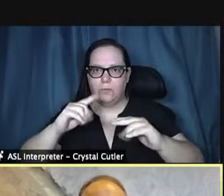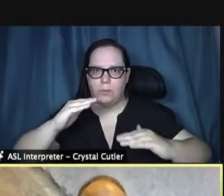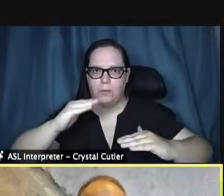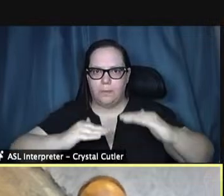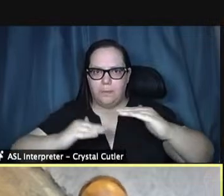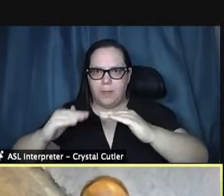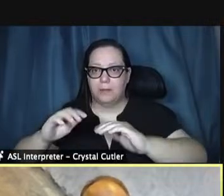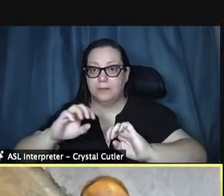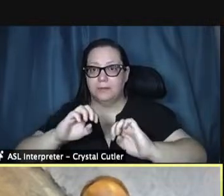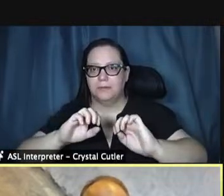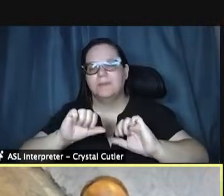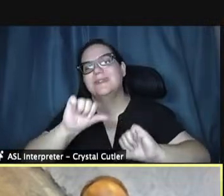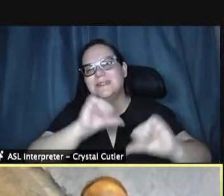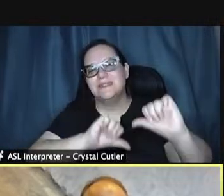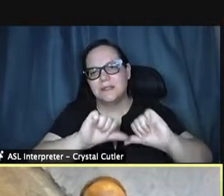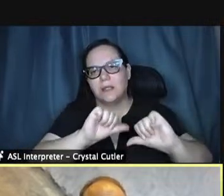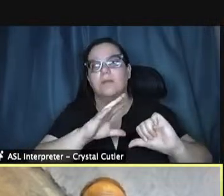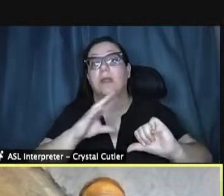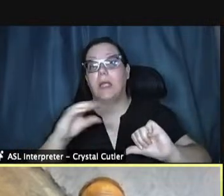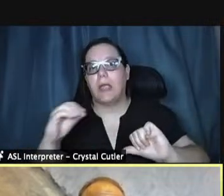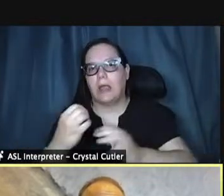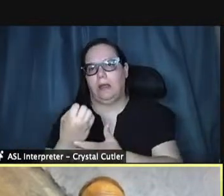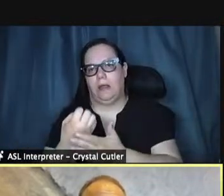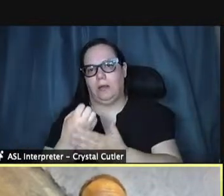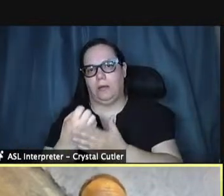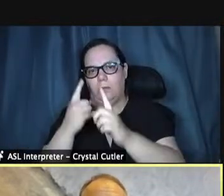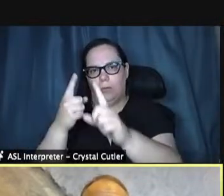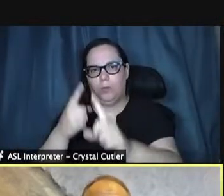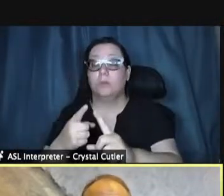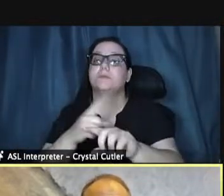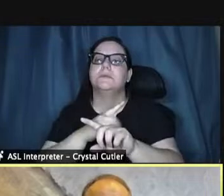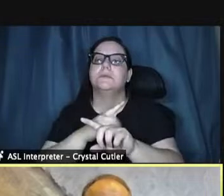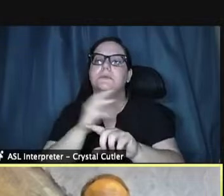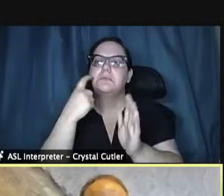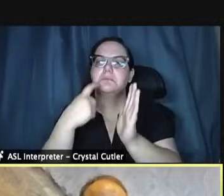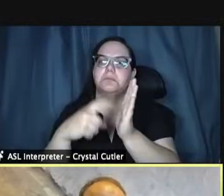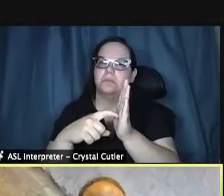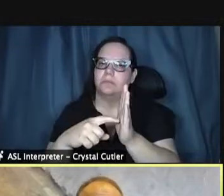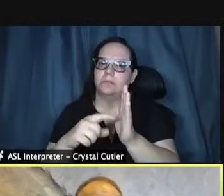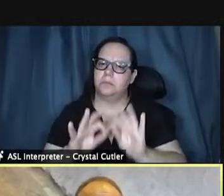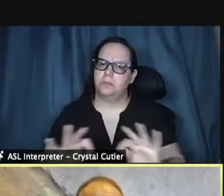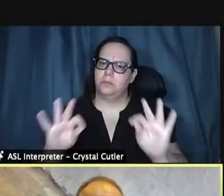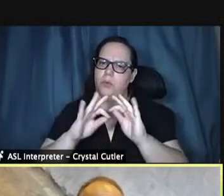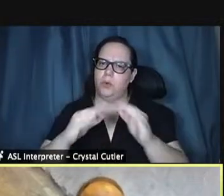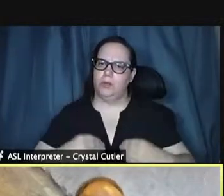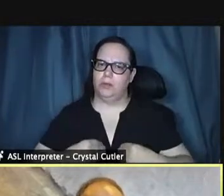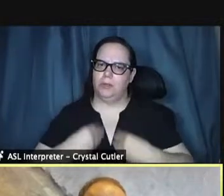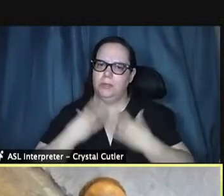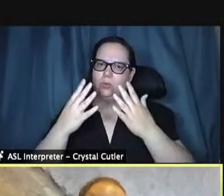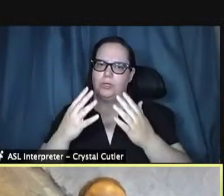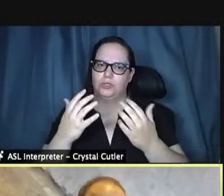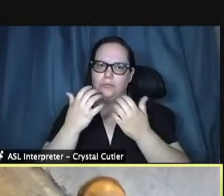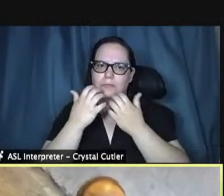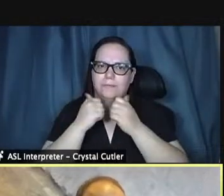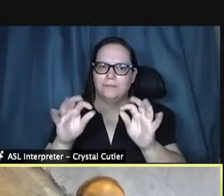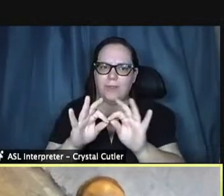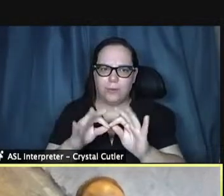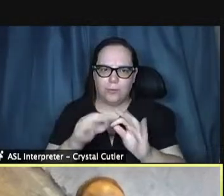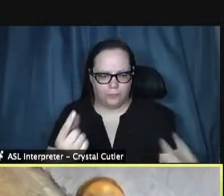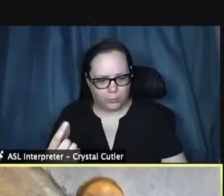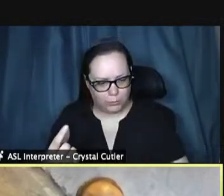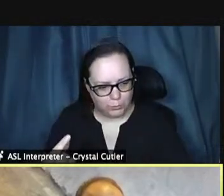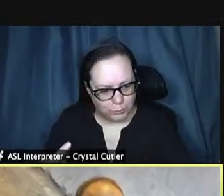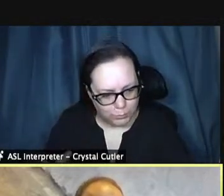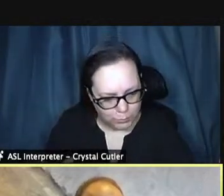and economic goals, a recognition of the important inspirational value of what we're doing, and I'll come back to that